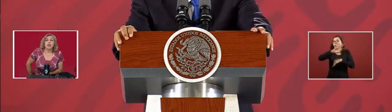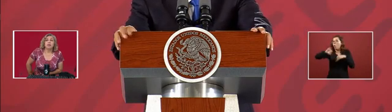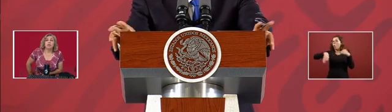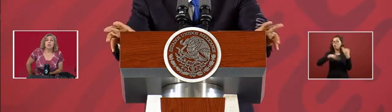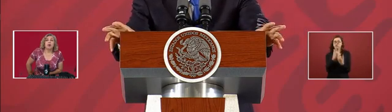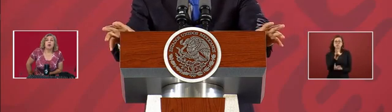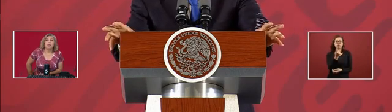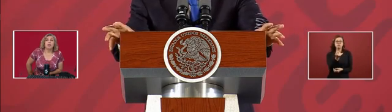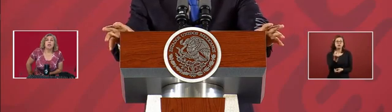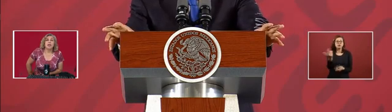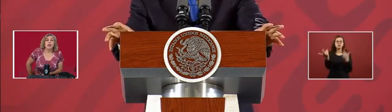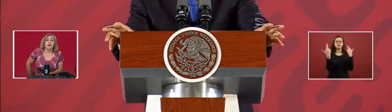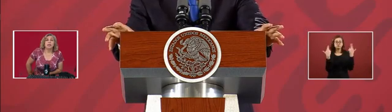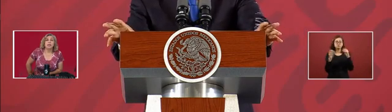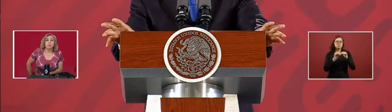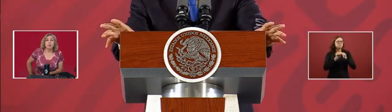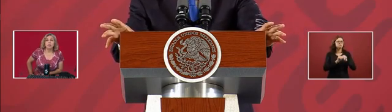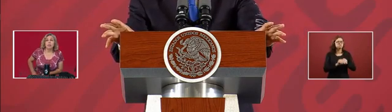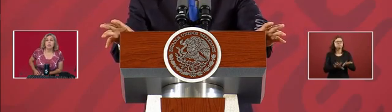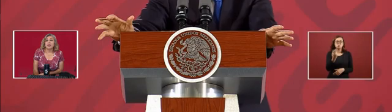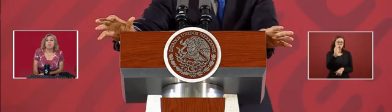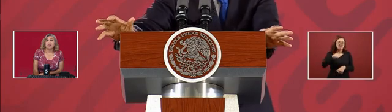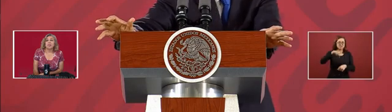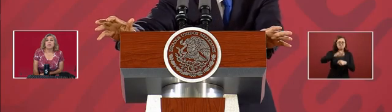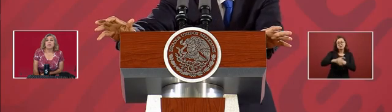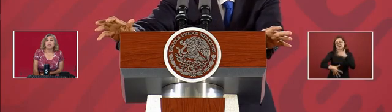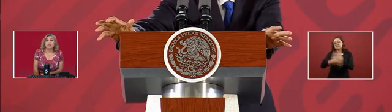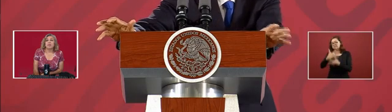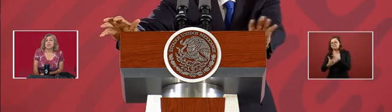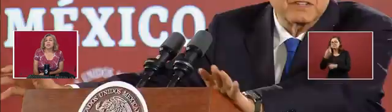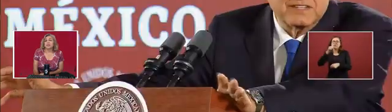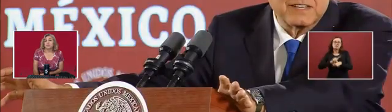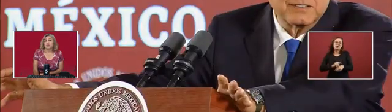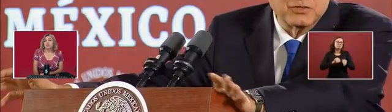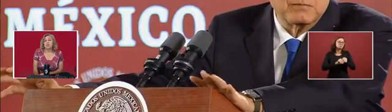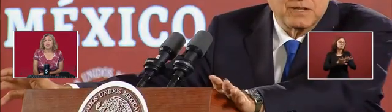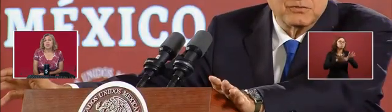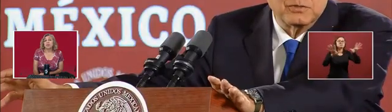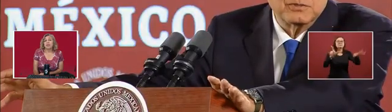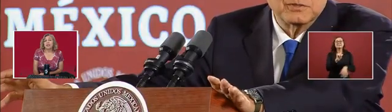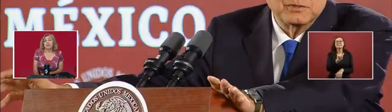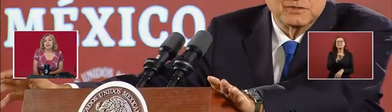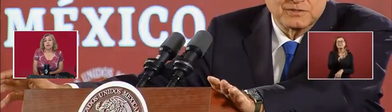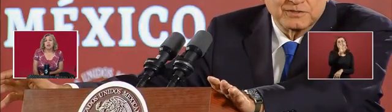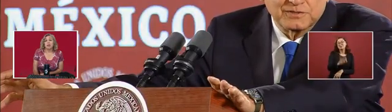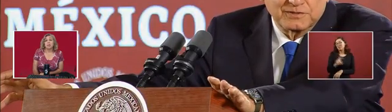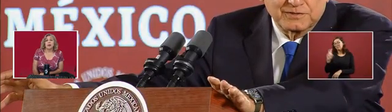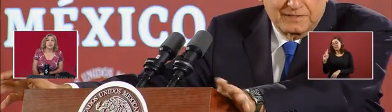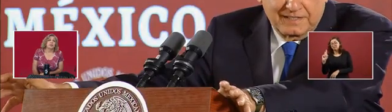Because the majority of the people don't have the information, and as you know, it is not easy to